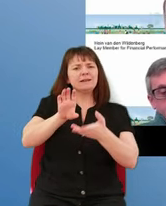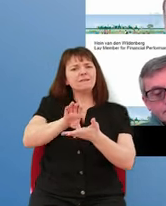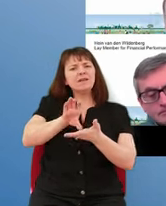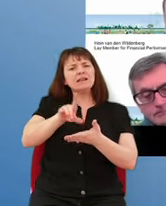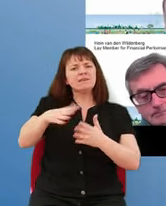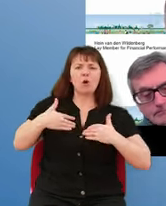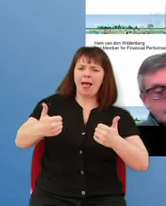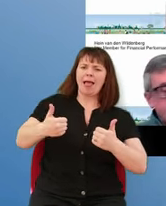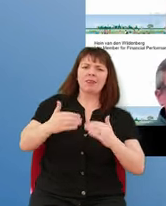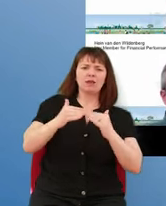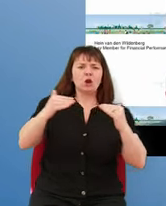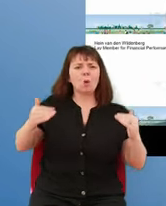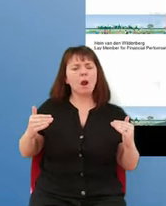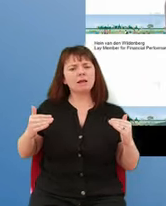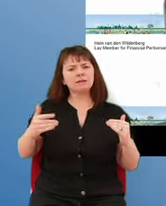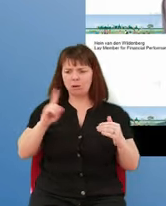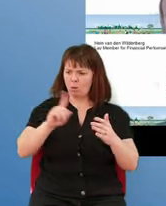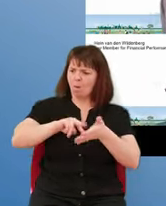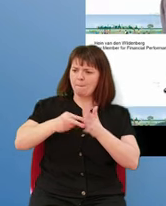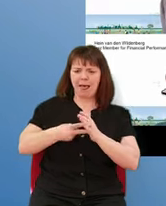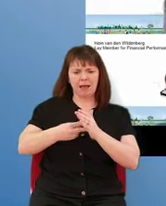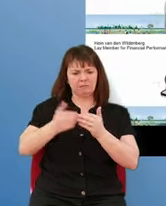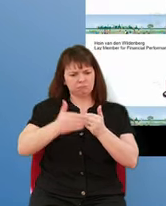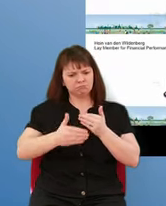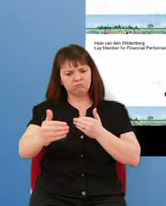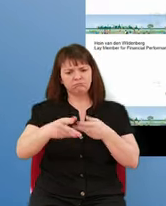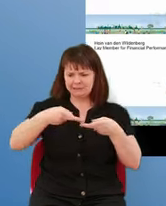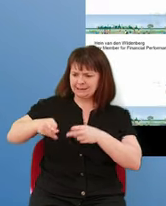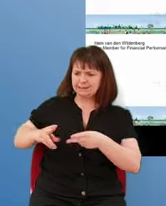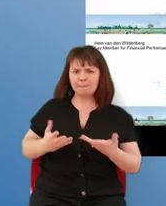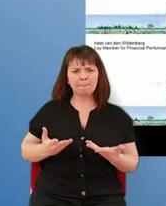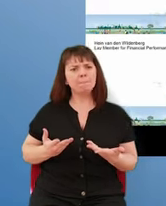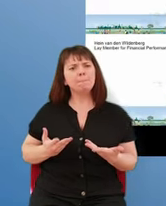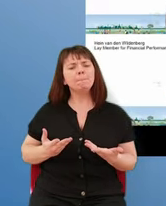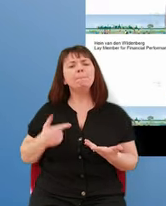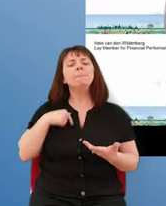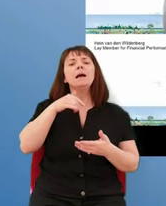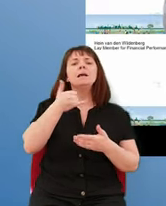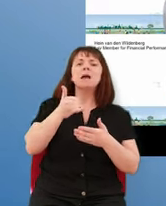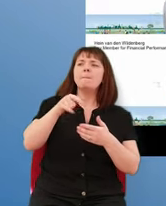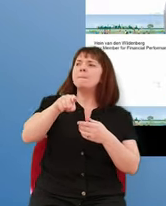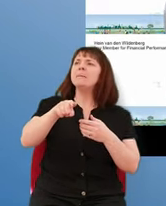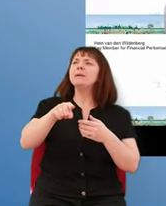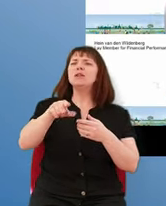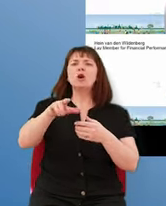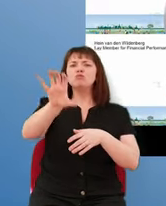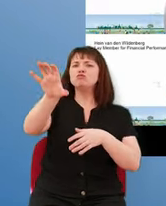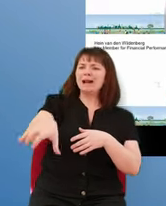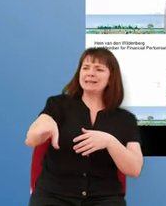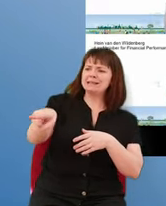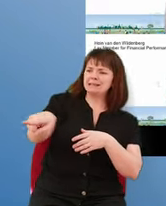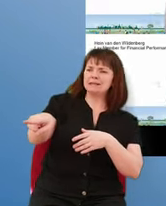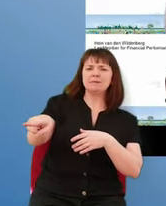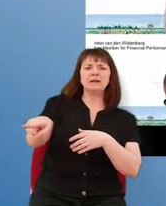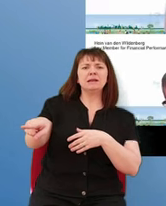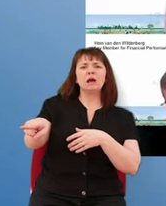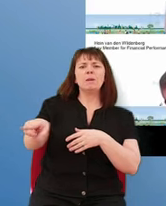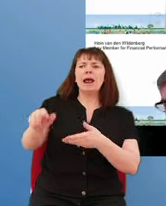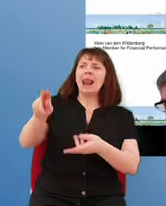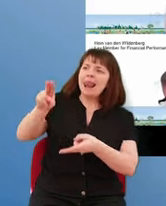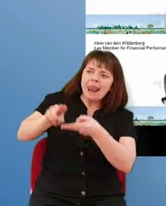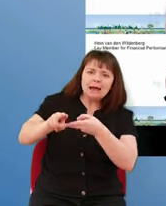end practices, those practices less resilient, will be in areas of deprivation. So that as a system we can kind of link with many other initiatives that are going